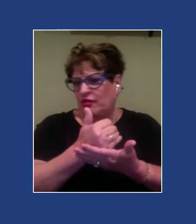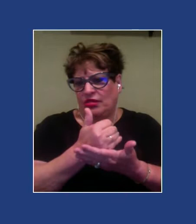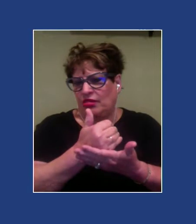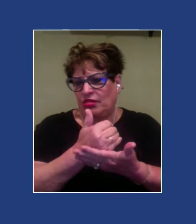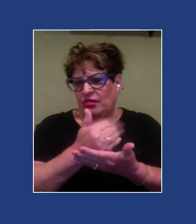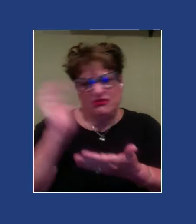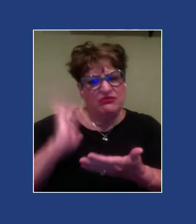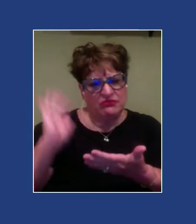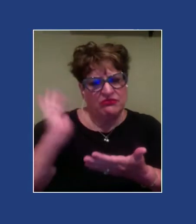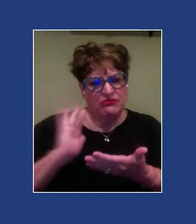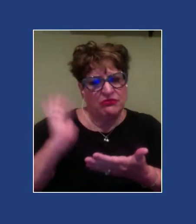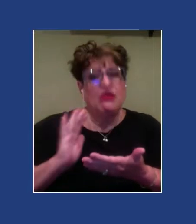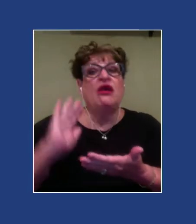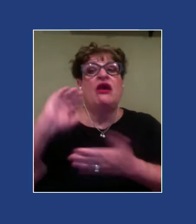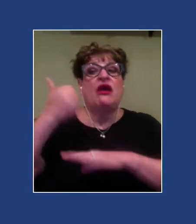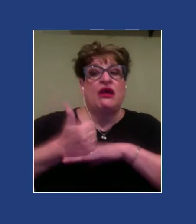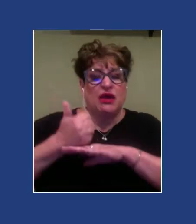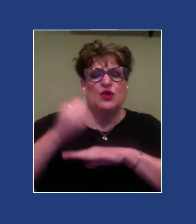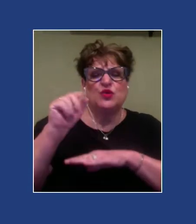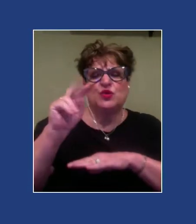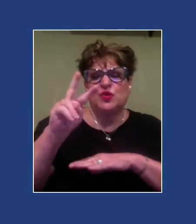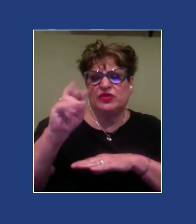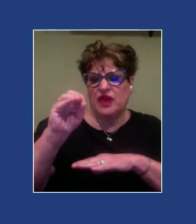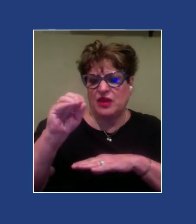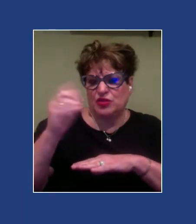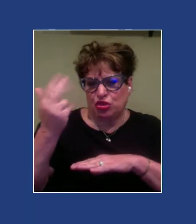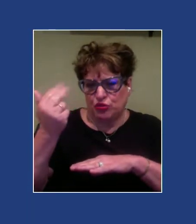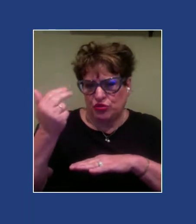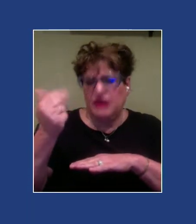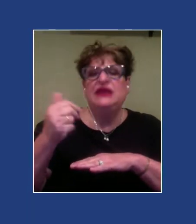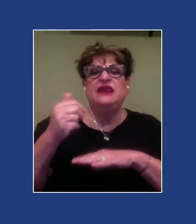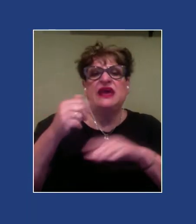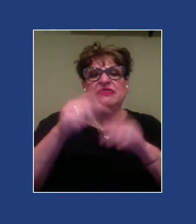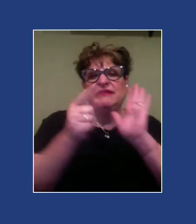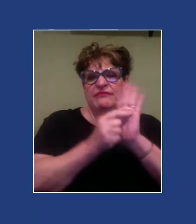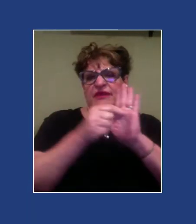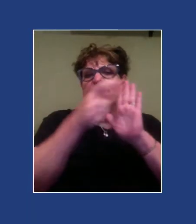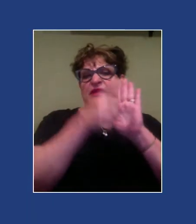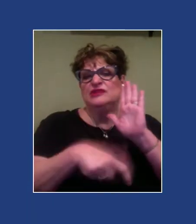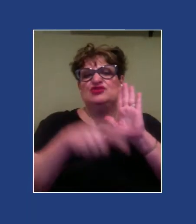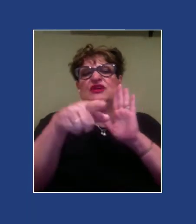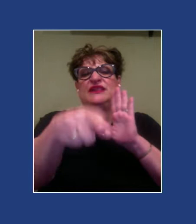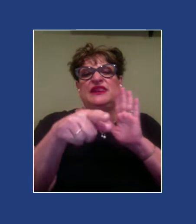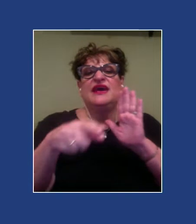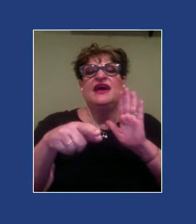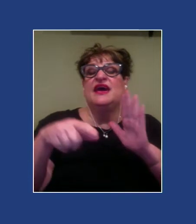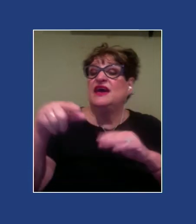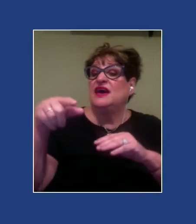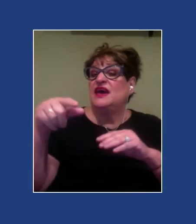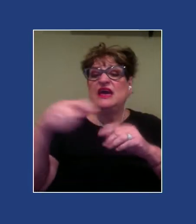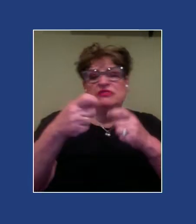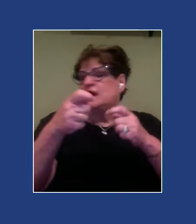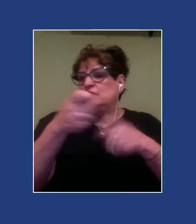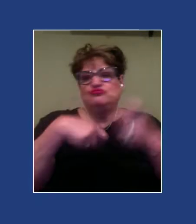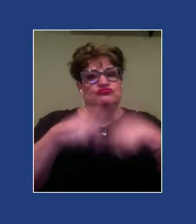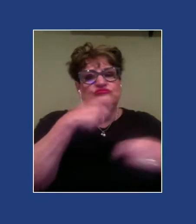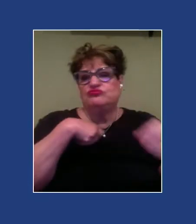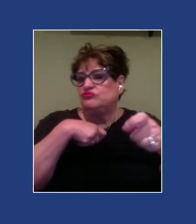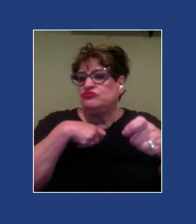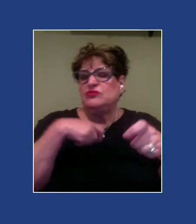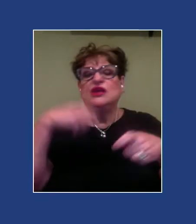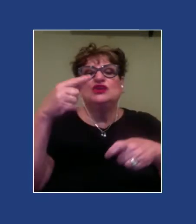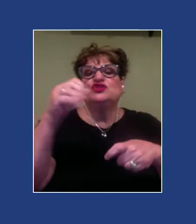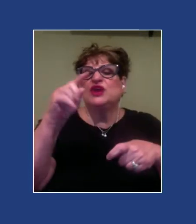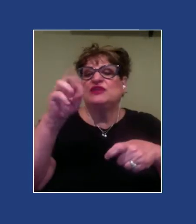It wasn't until 2013 with the publication of DSM-5 that gender identity disorder was replaced with a diagnosis of gender